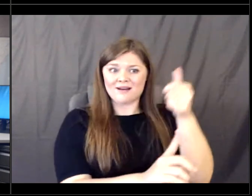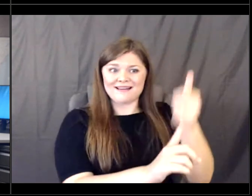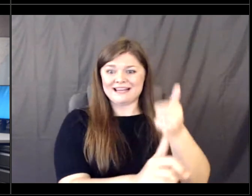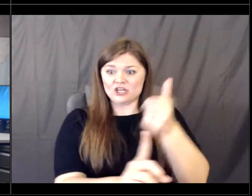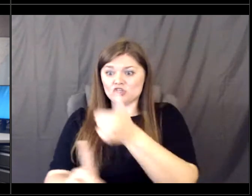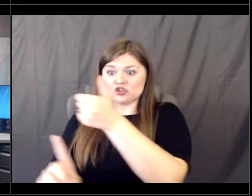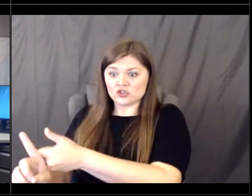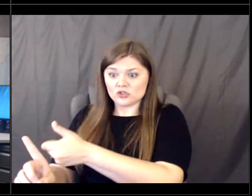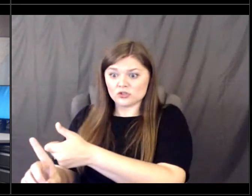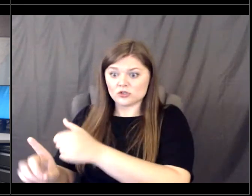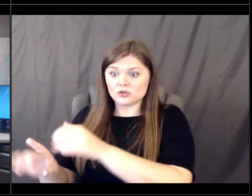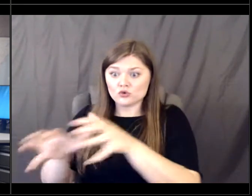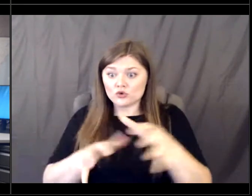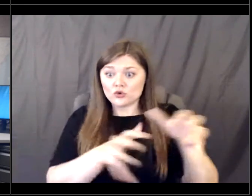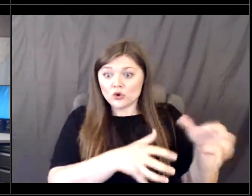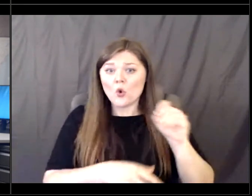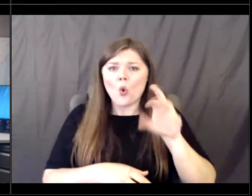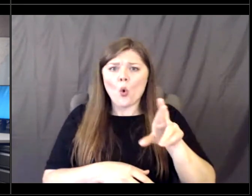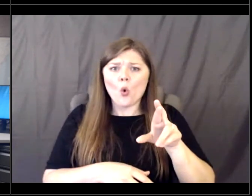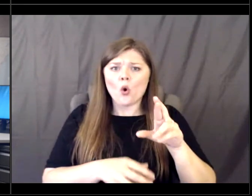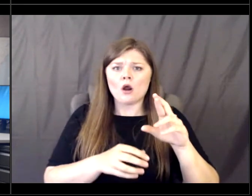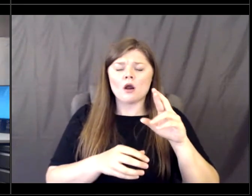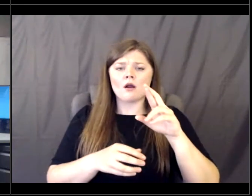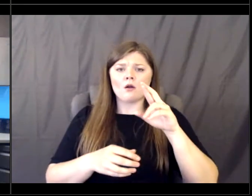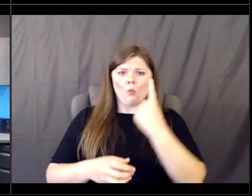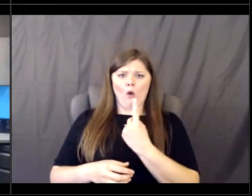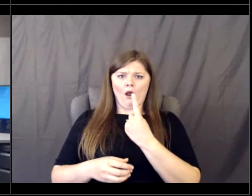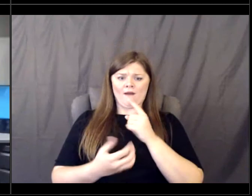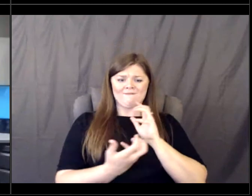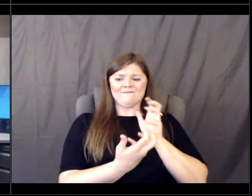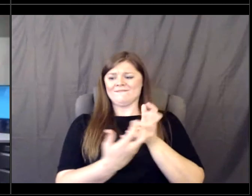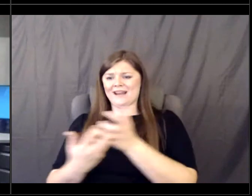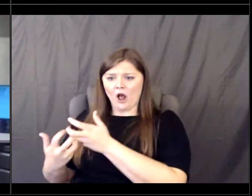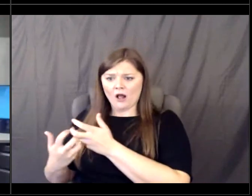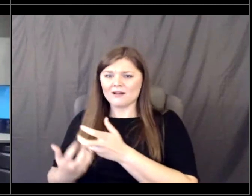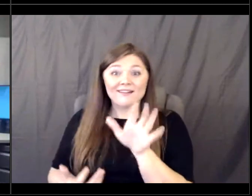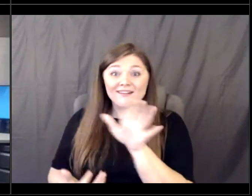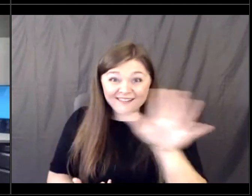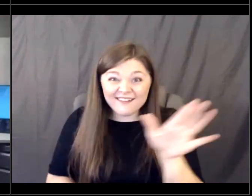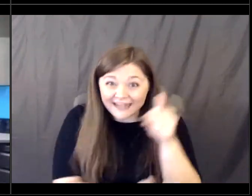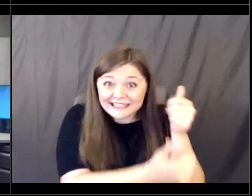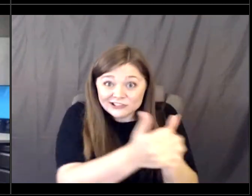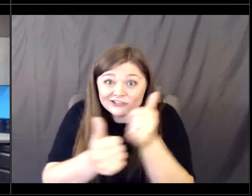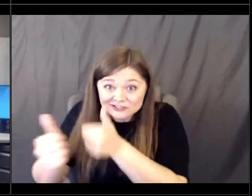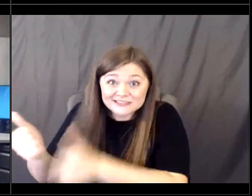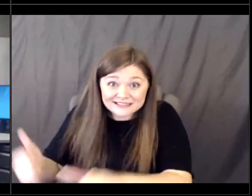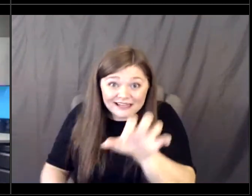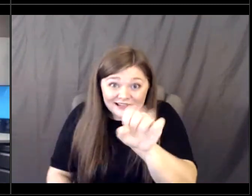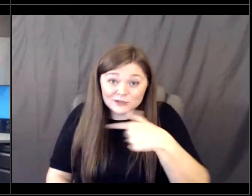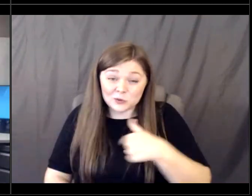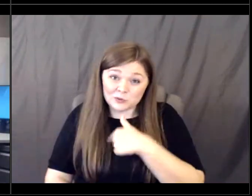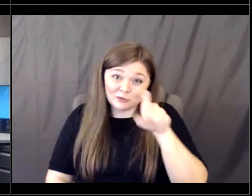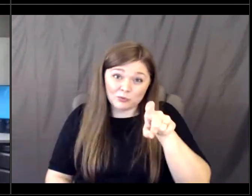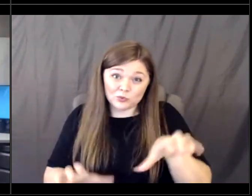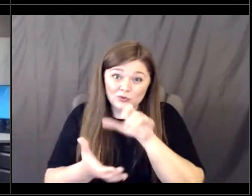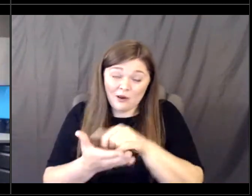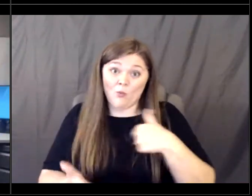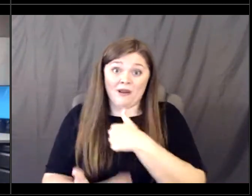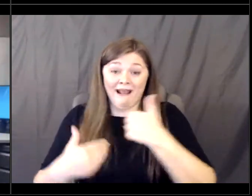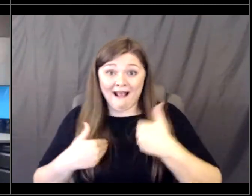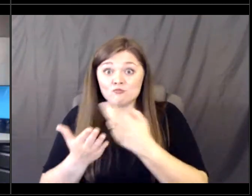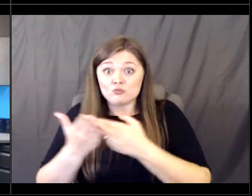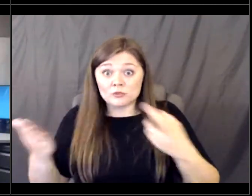population? Yeah, that is what we're supposed to be doing. Do we have the capability and the time and the resources to do that? That's a